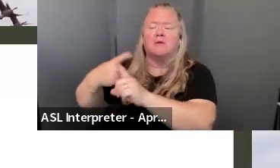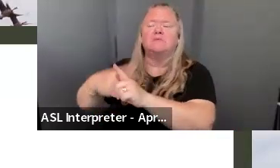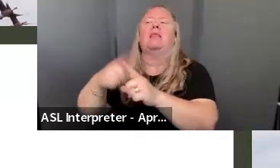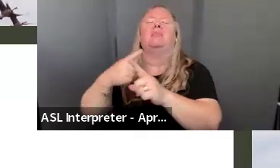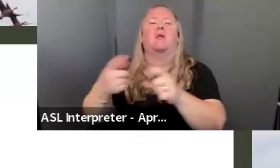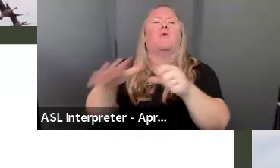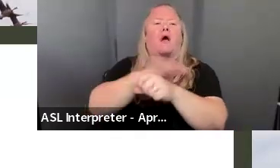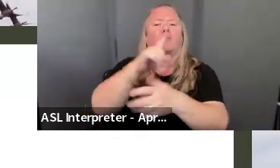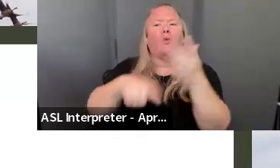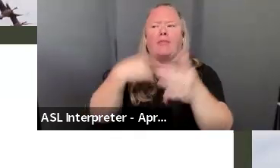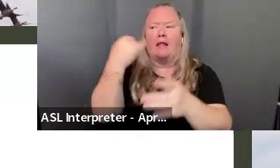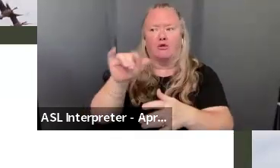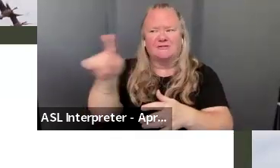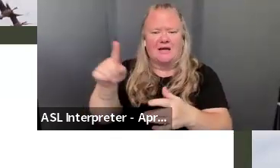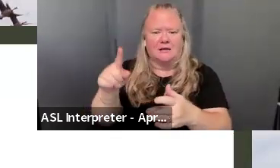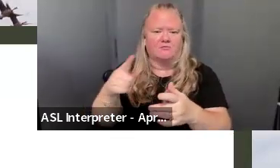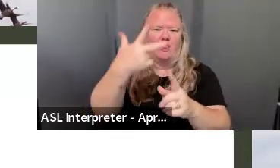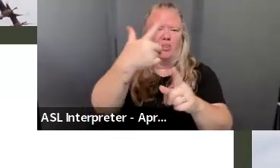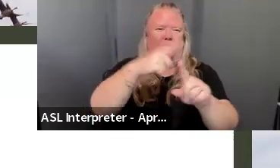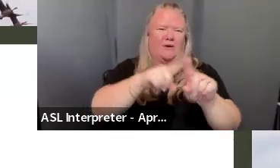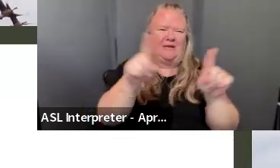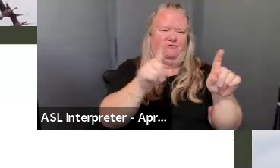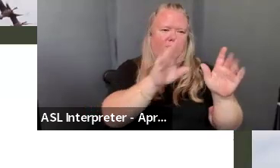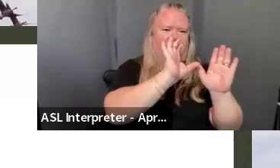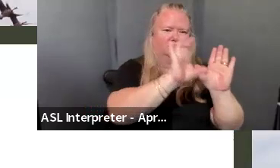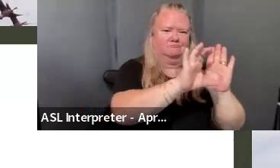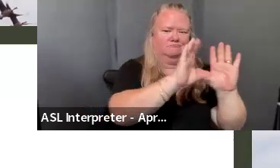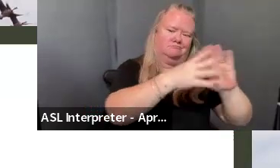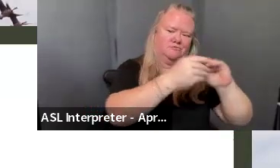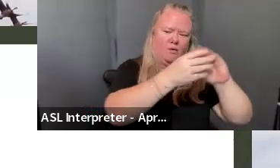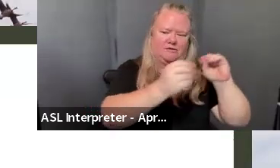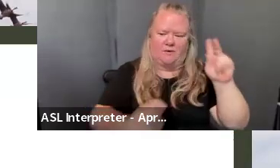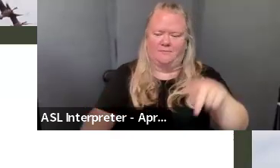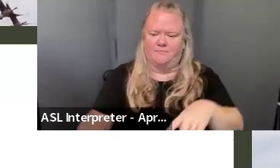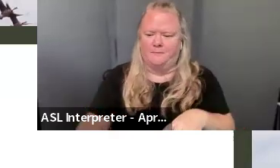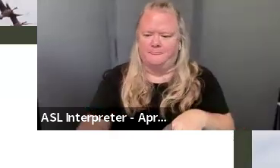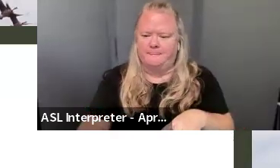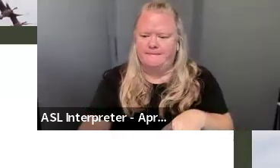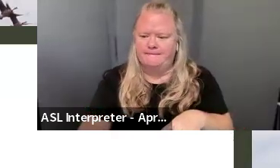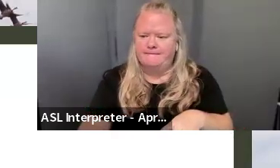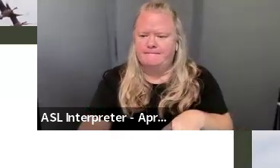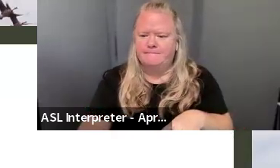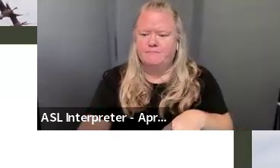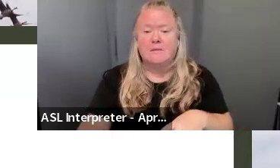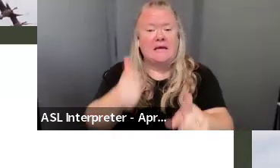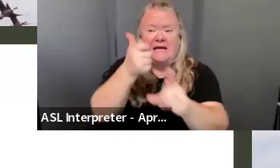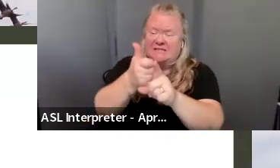cover what that looks like, the three different scenarios here shortly. It's entirely